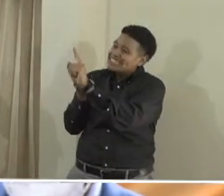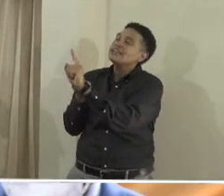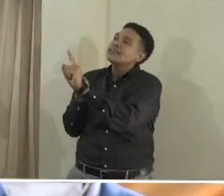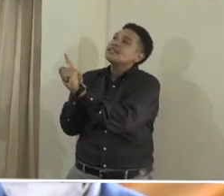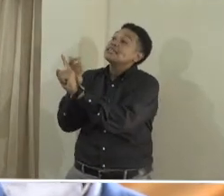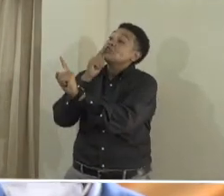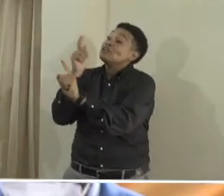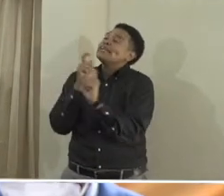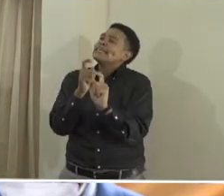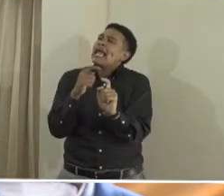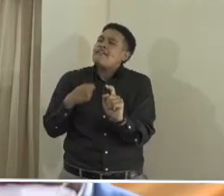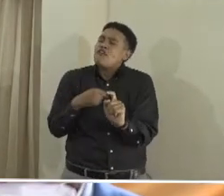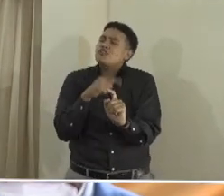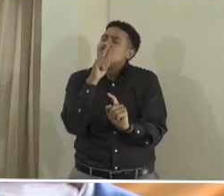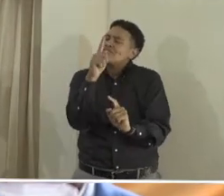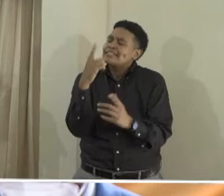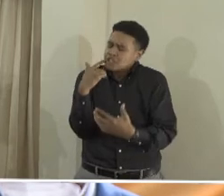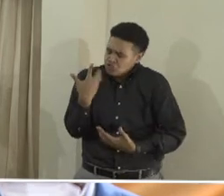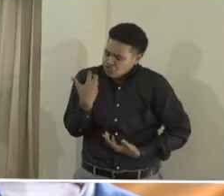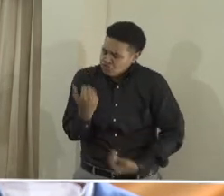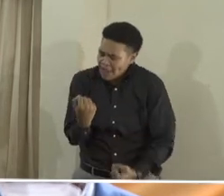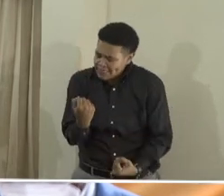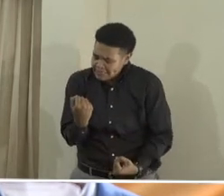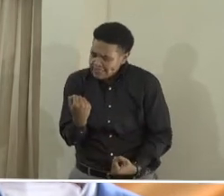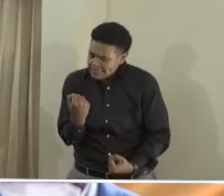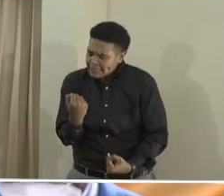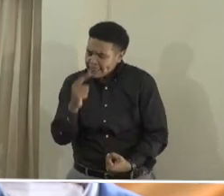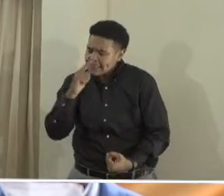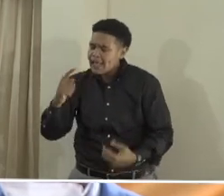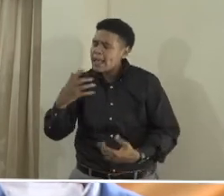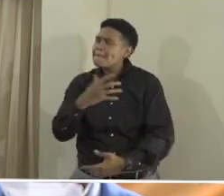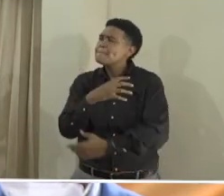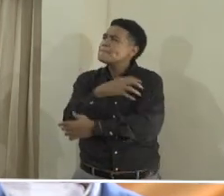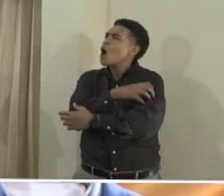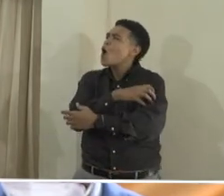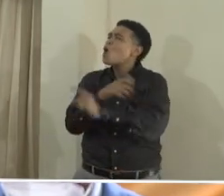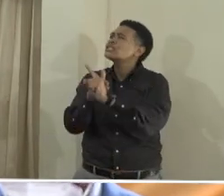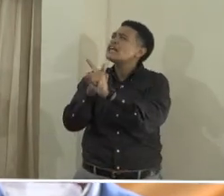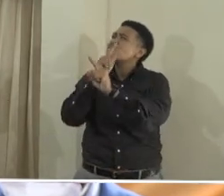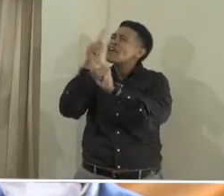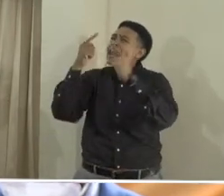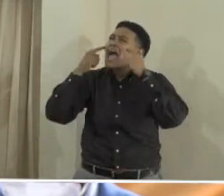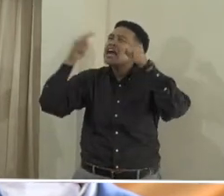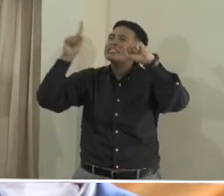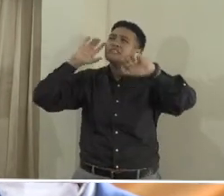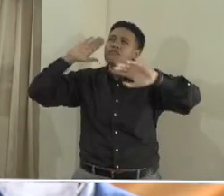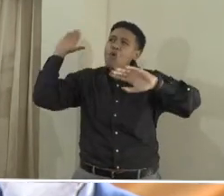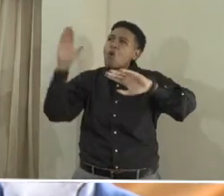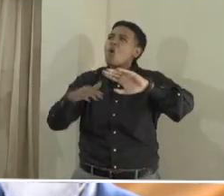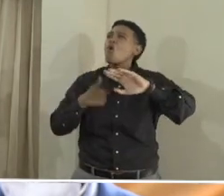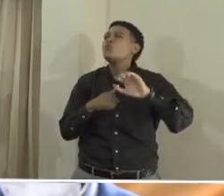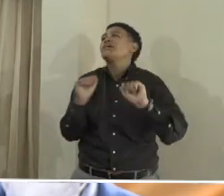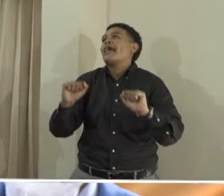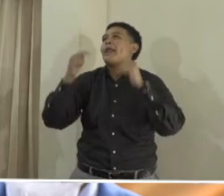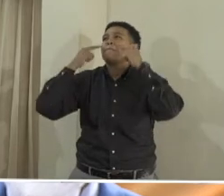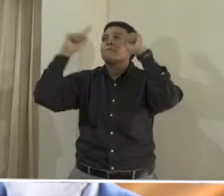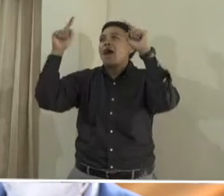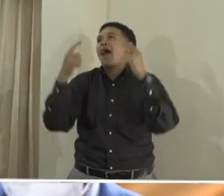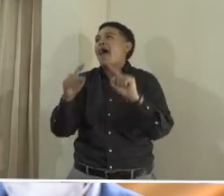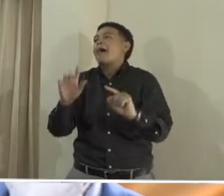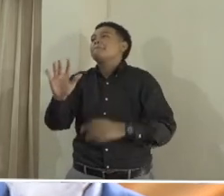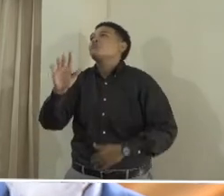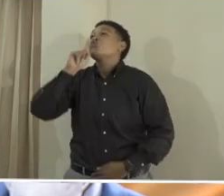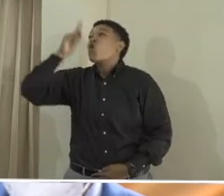that has given us, Lord, the strength, the power to achieve all that we have achieved.